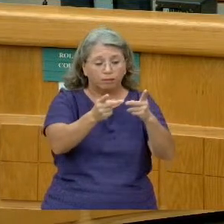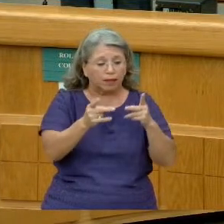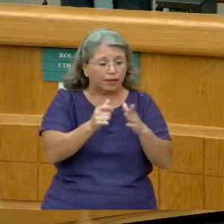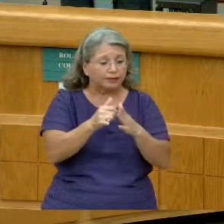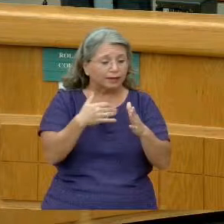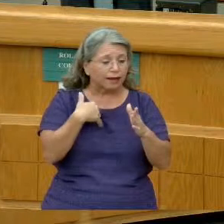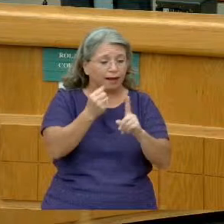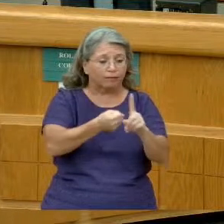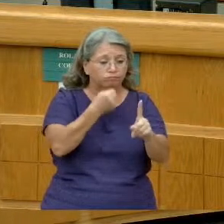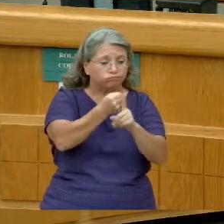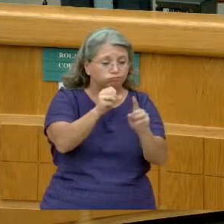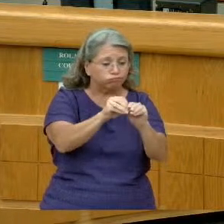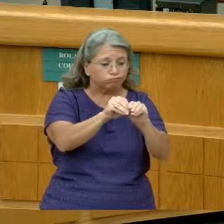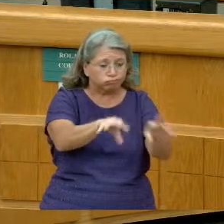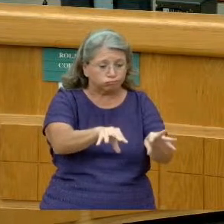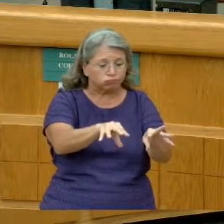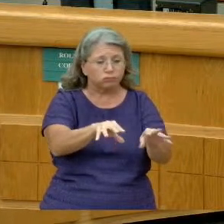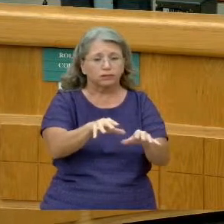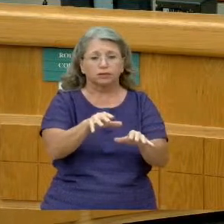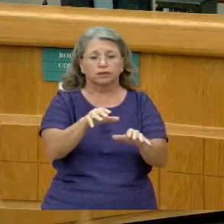haven't jumped up significantly.